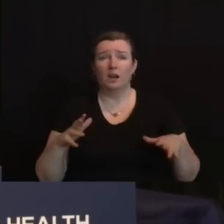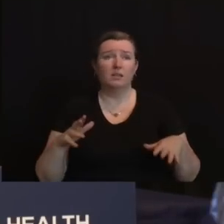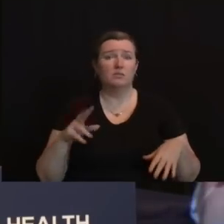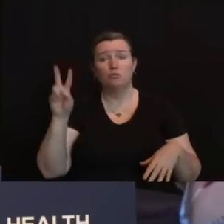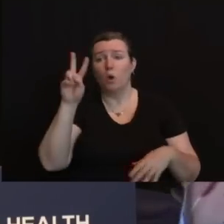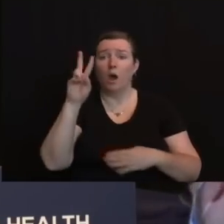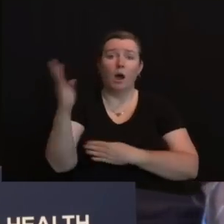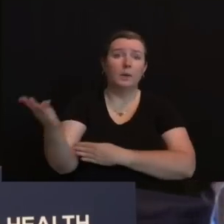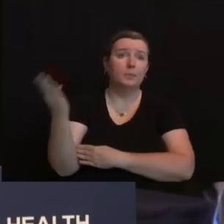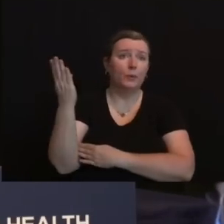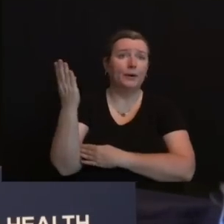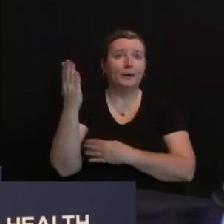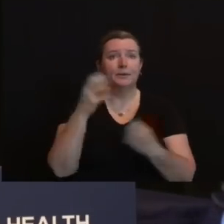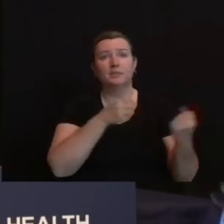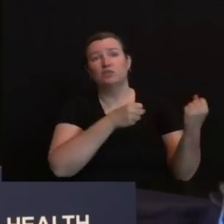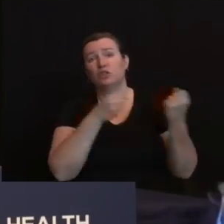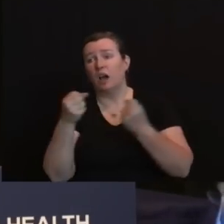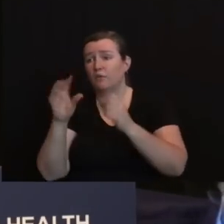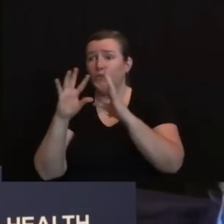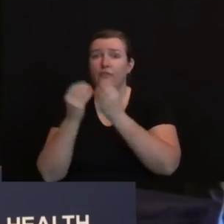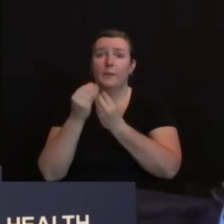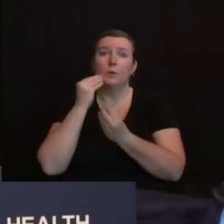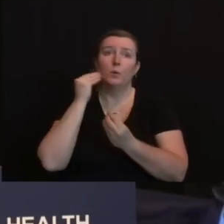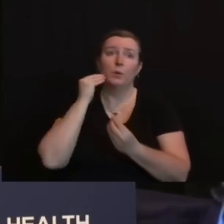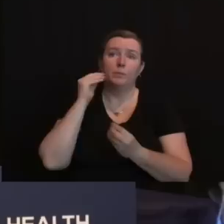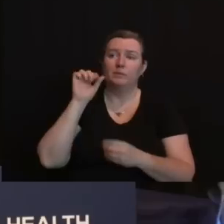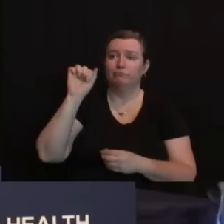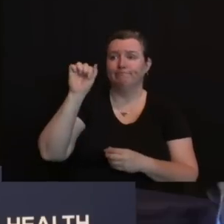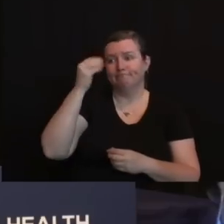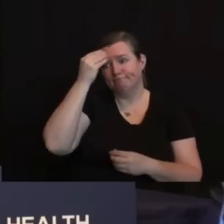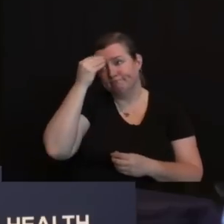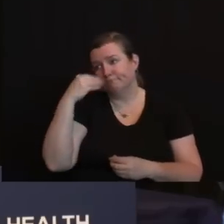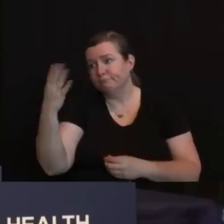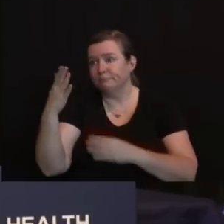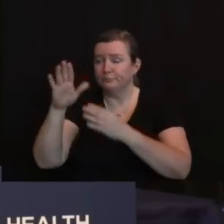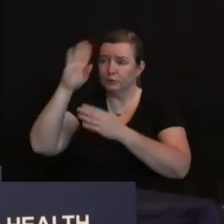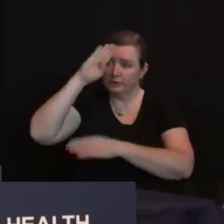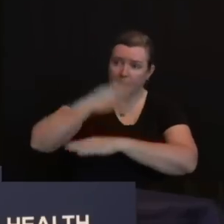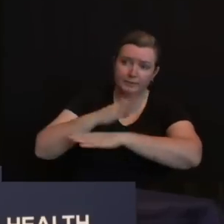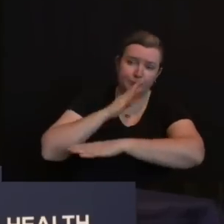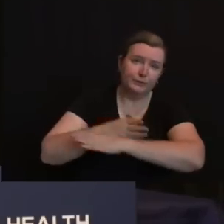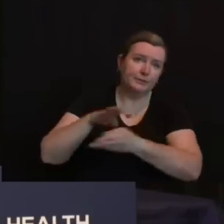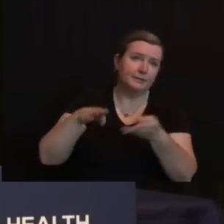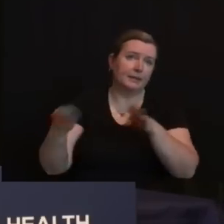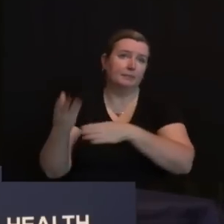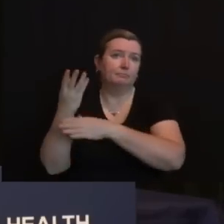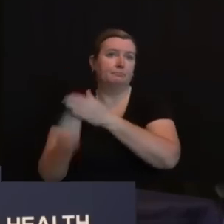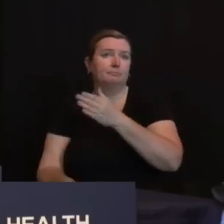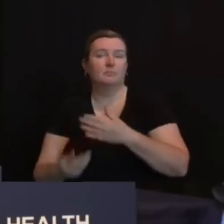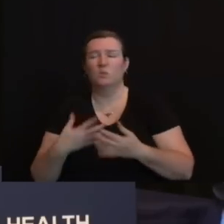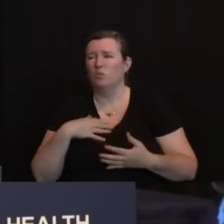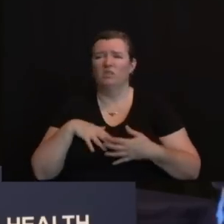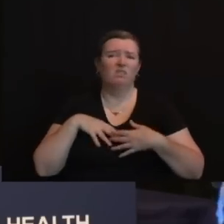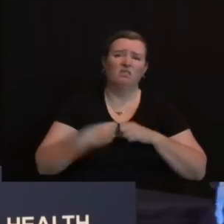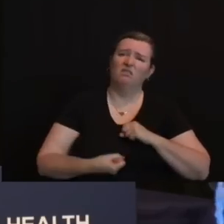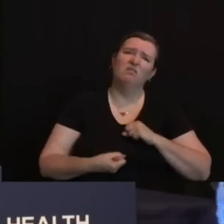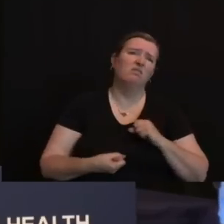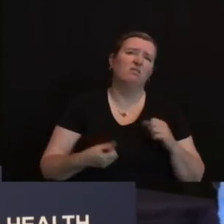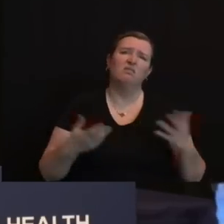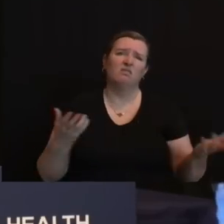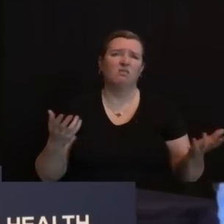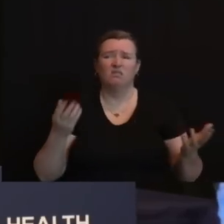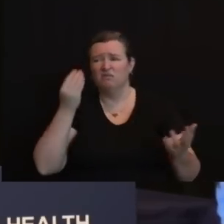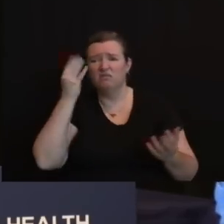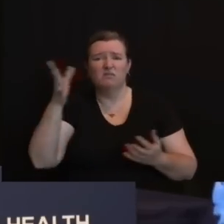son or daughter isn't coming home. From personal and professional experience, I can tell you it is one of the worst things that you have to do in